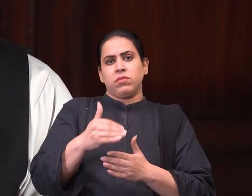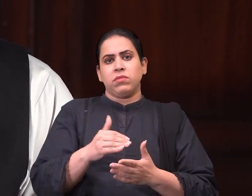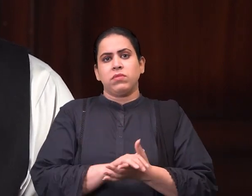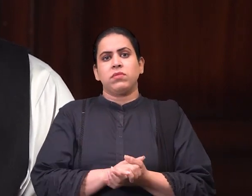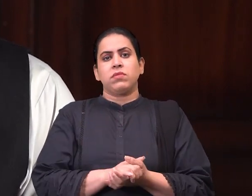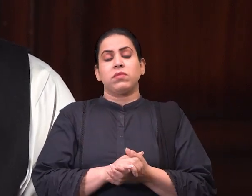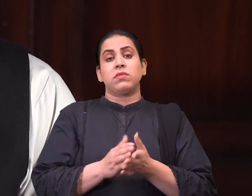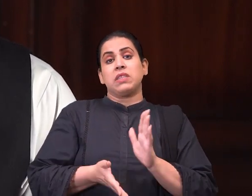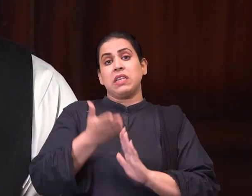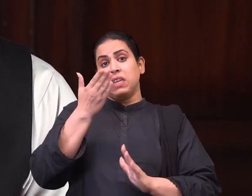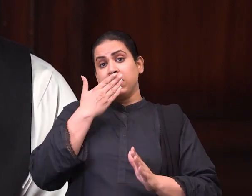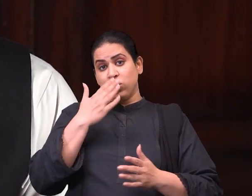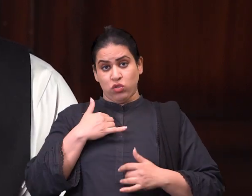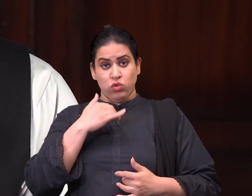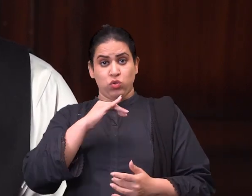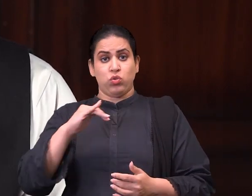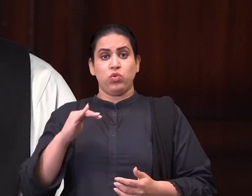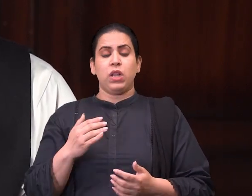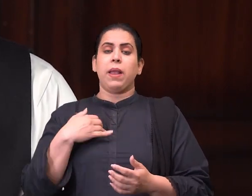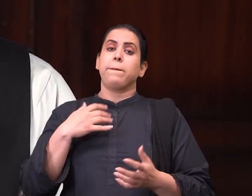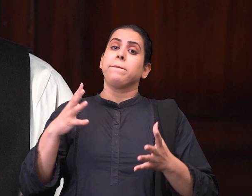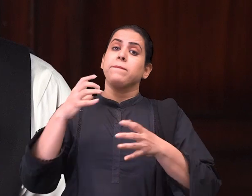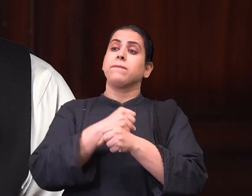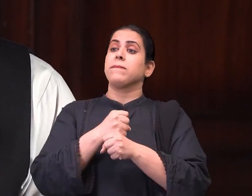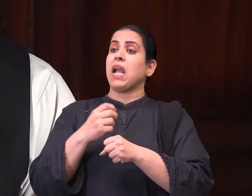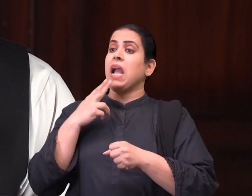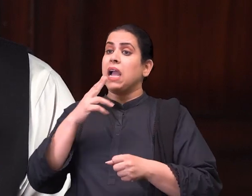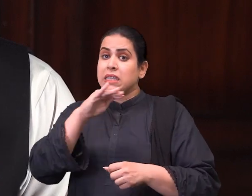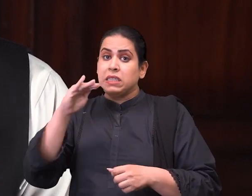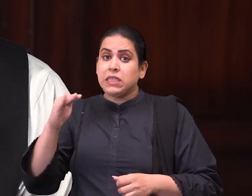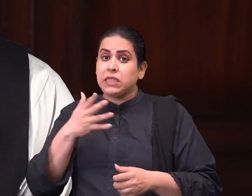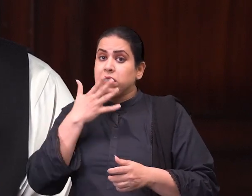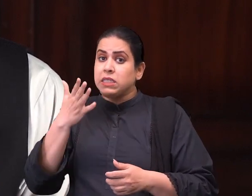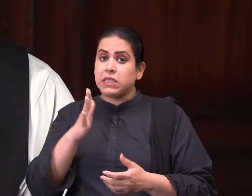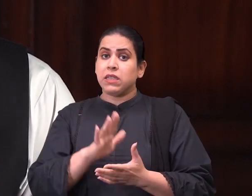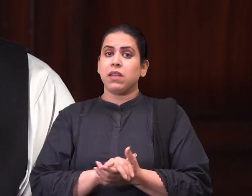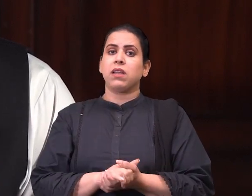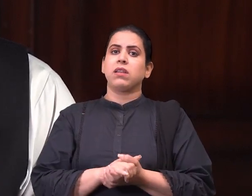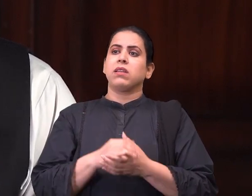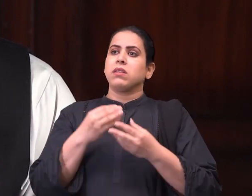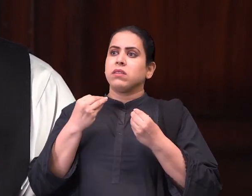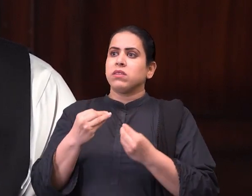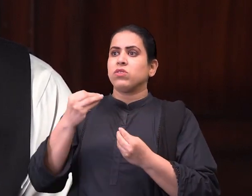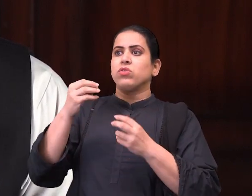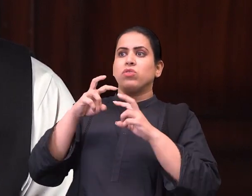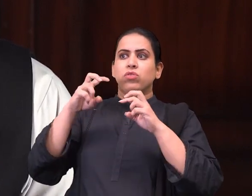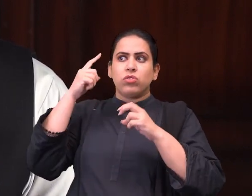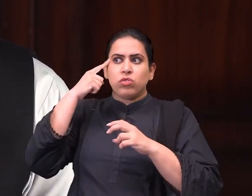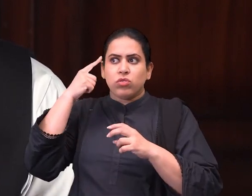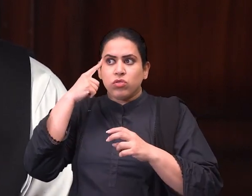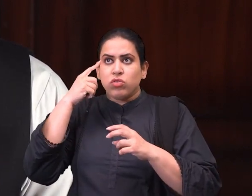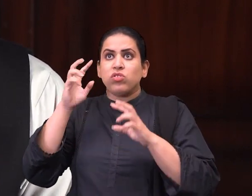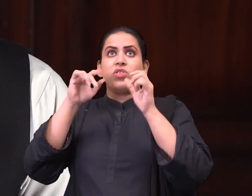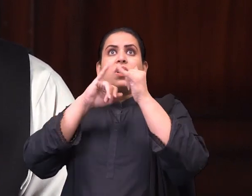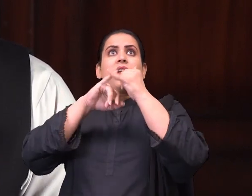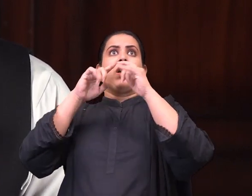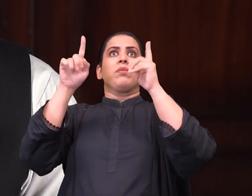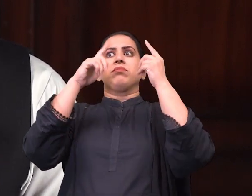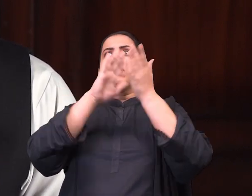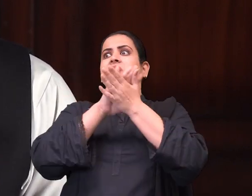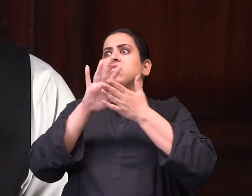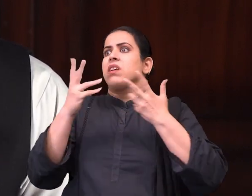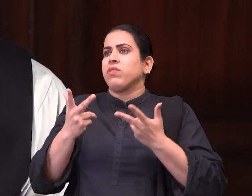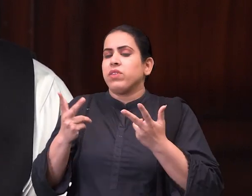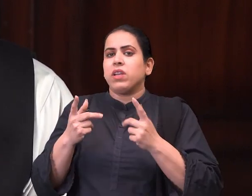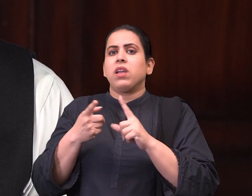doing so. As a high school student, I would suggest all high school students out there to critically observe their